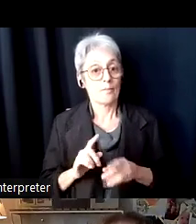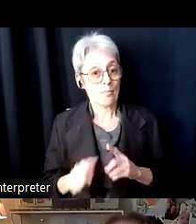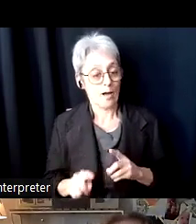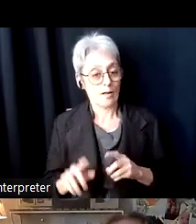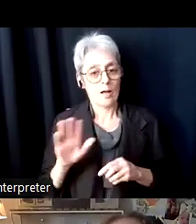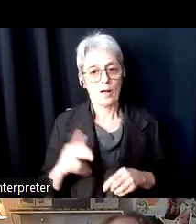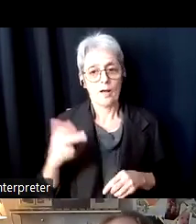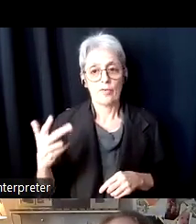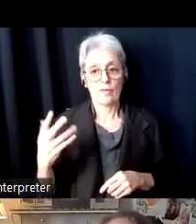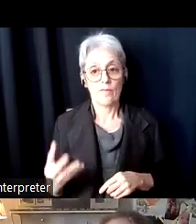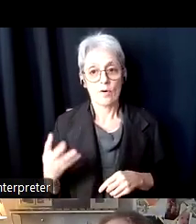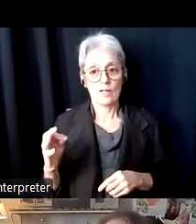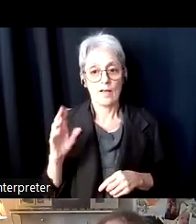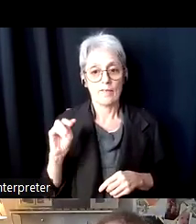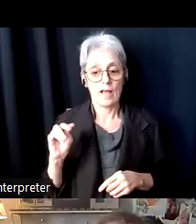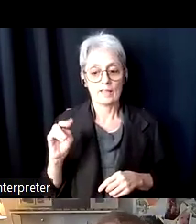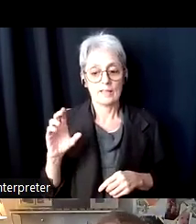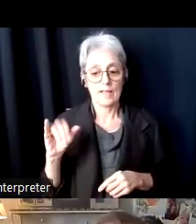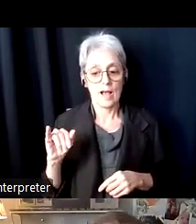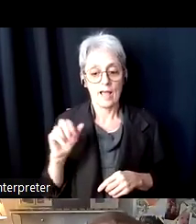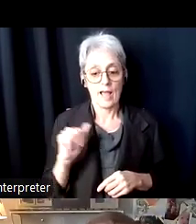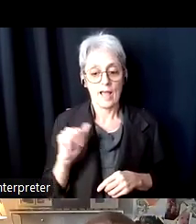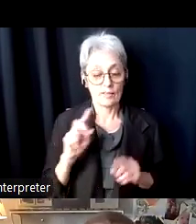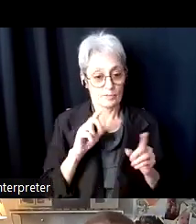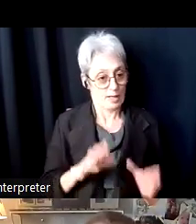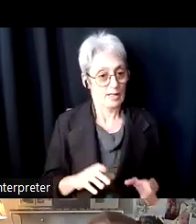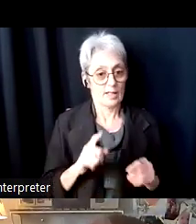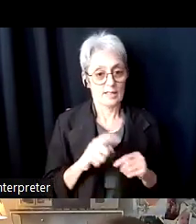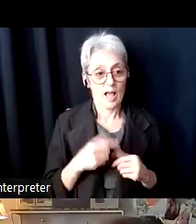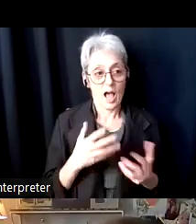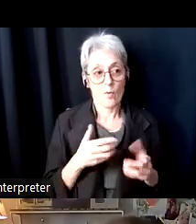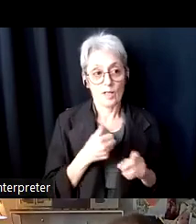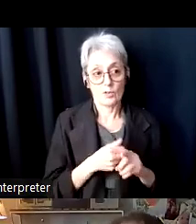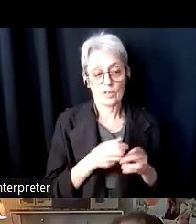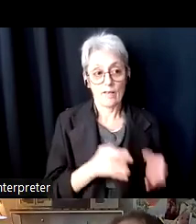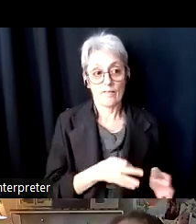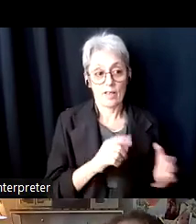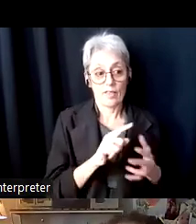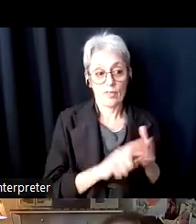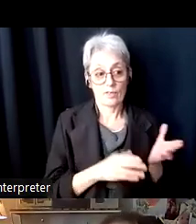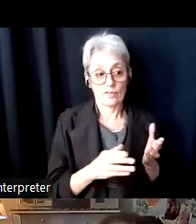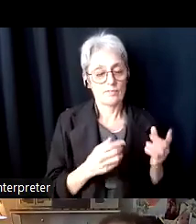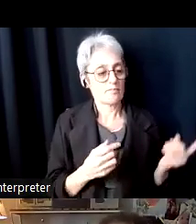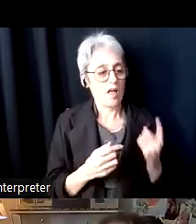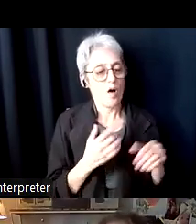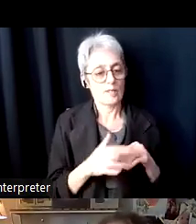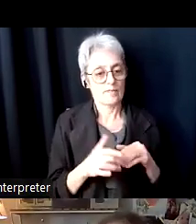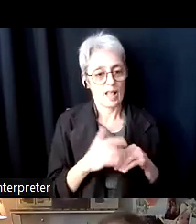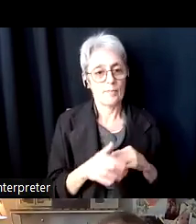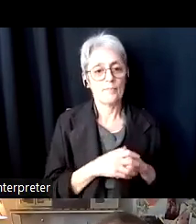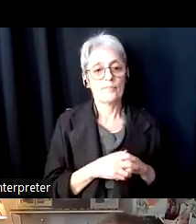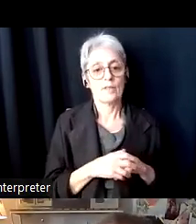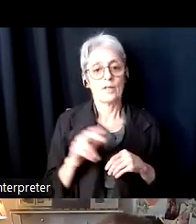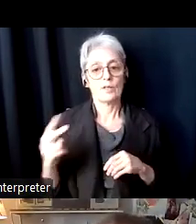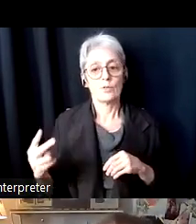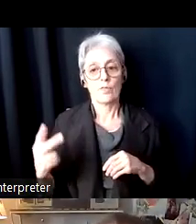of NCI-AD respondents say that the services and supports they want to self-direct are always available, and about 2/3 of NCI-IDD